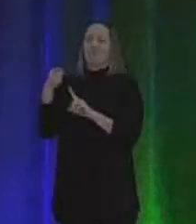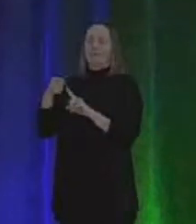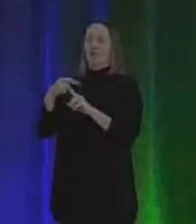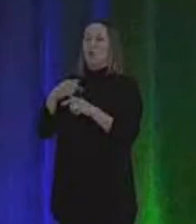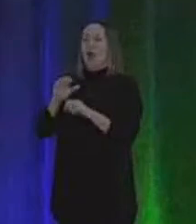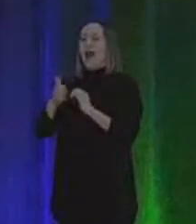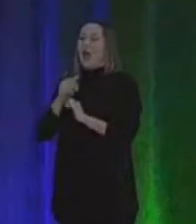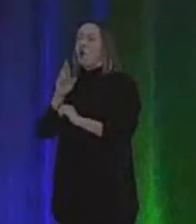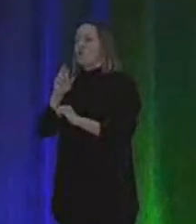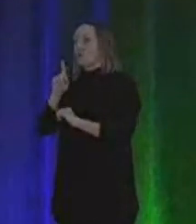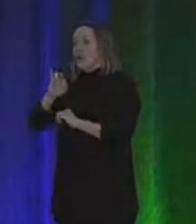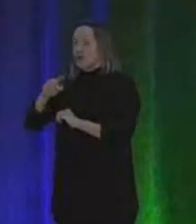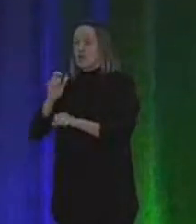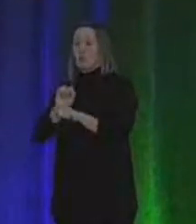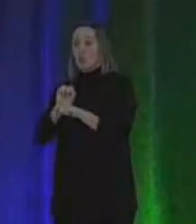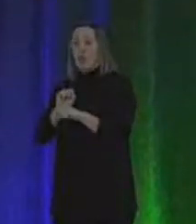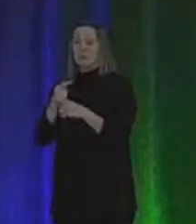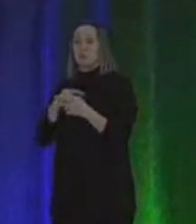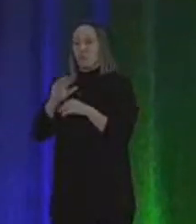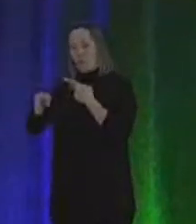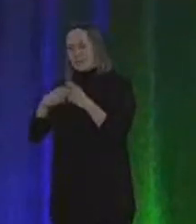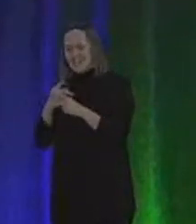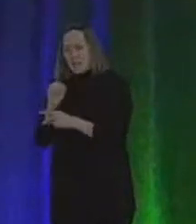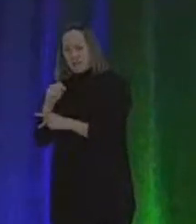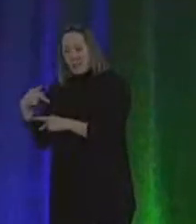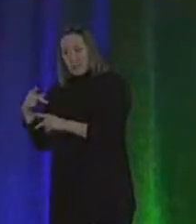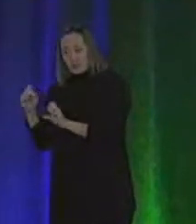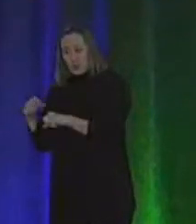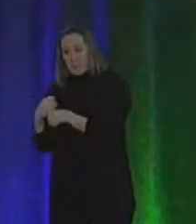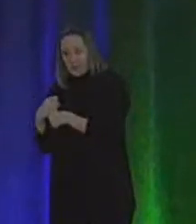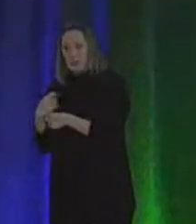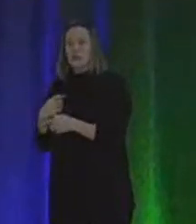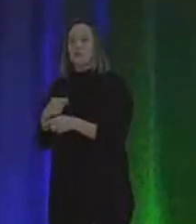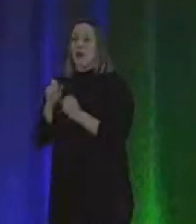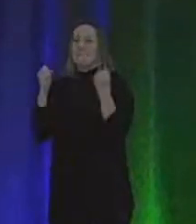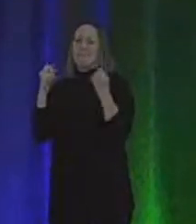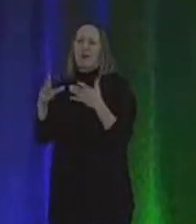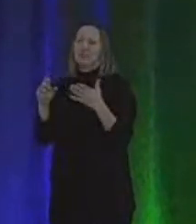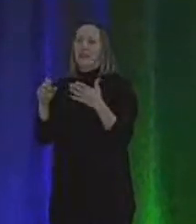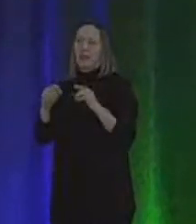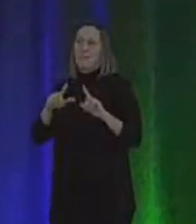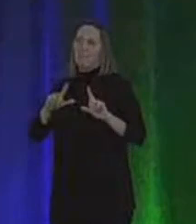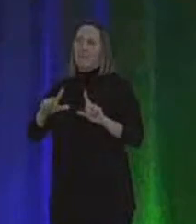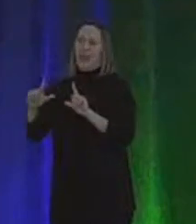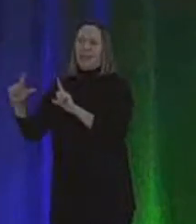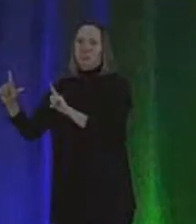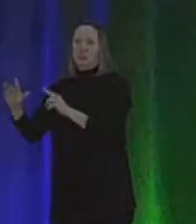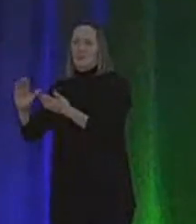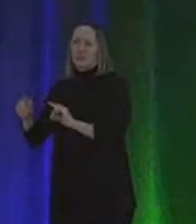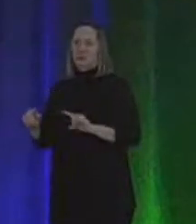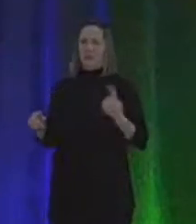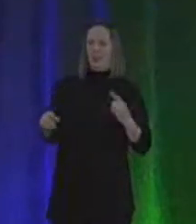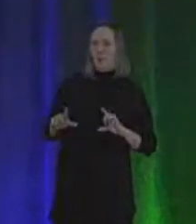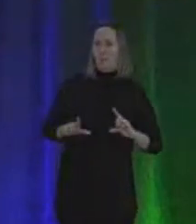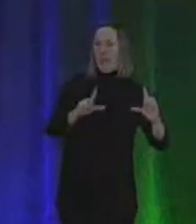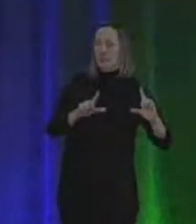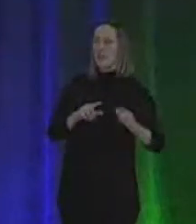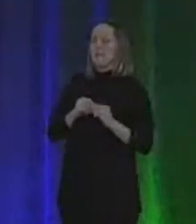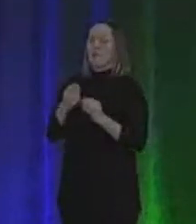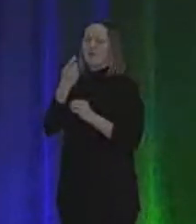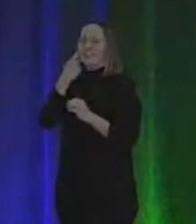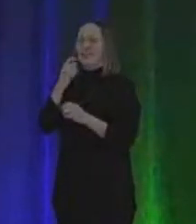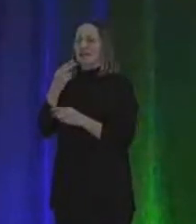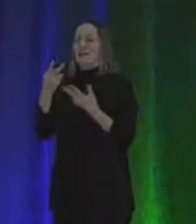works from the lens of the type of applications you can build. So multi-page applications versus single-page applications, and more recently,